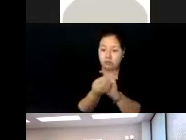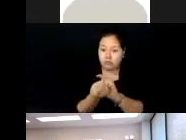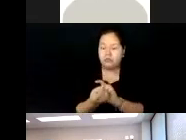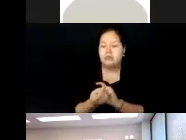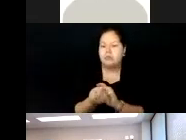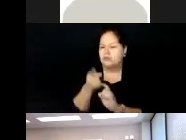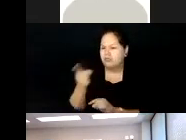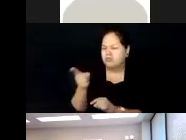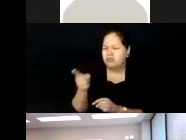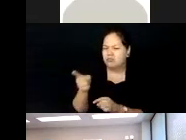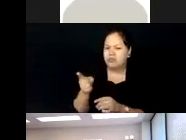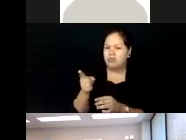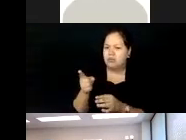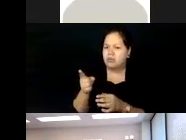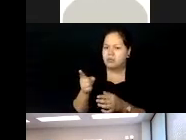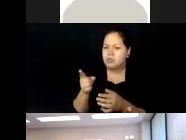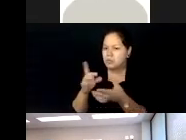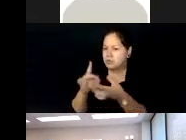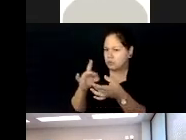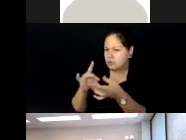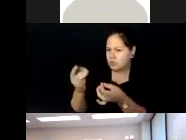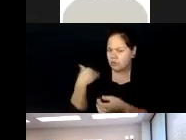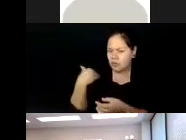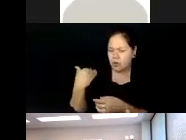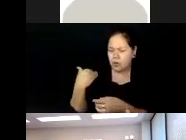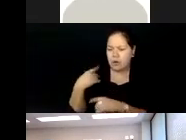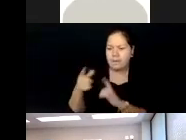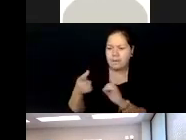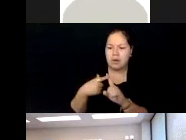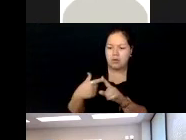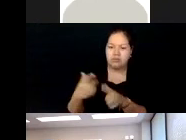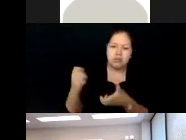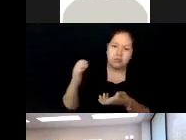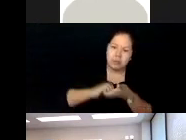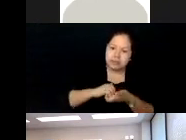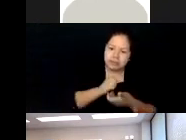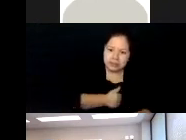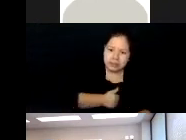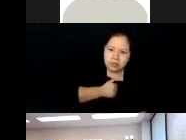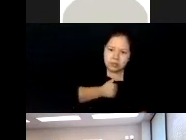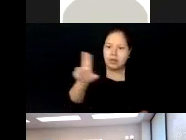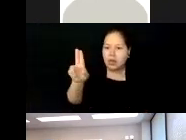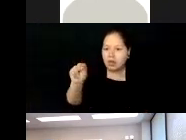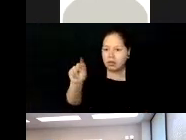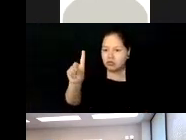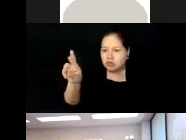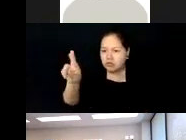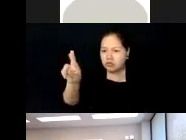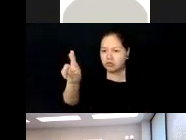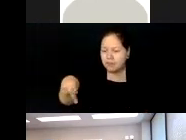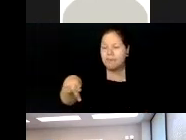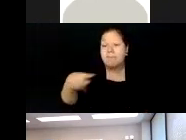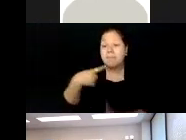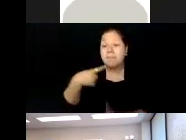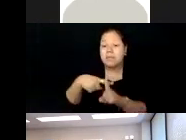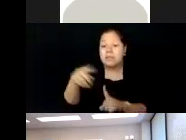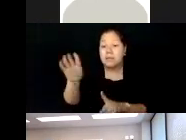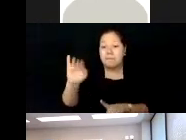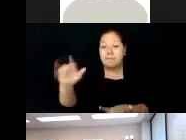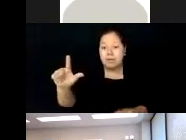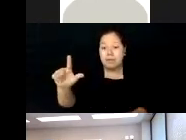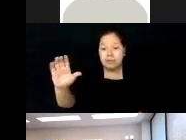were speaking earlier to reconciliation and UNDRIP, as well as Bill